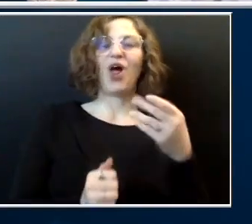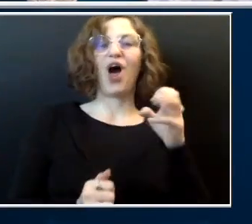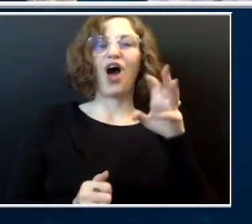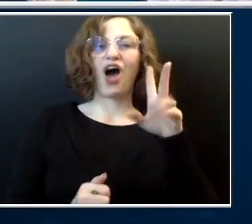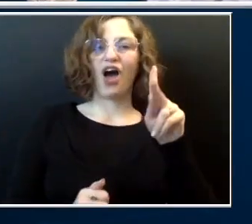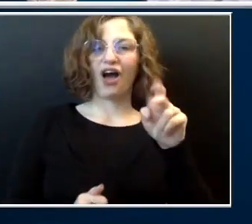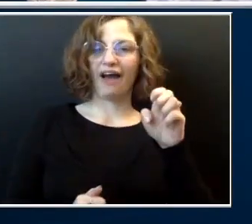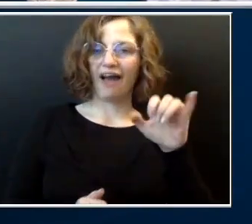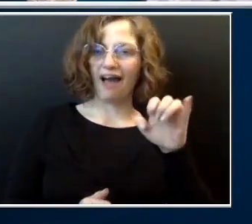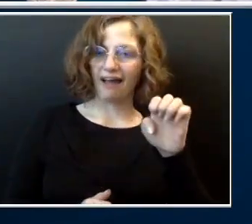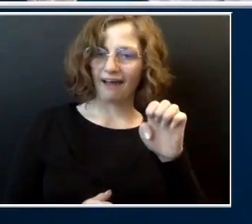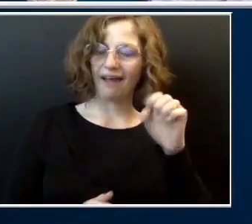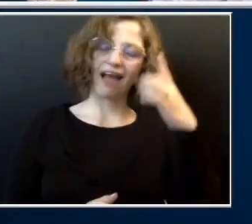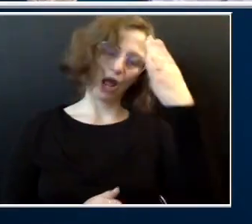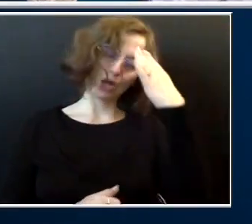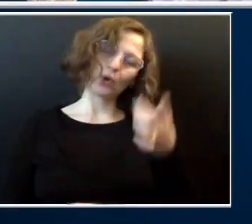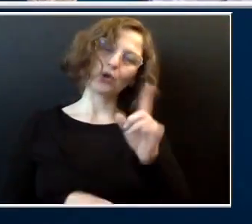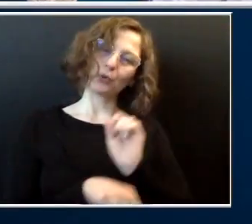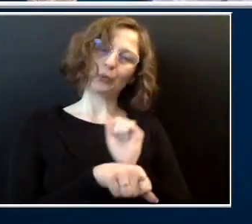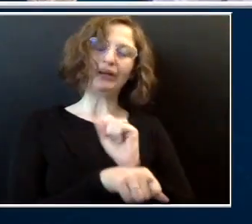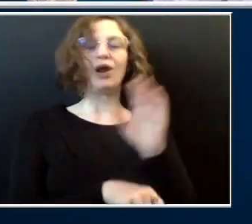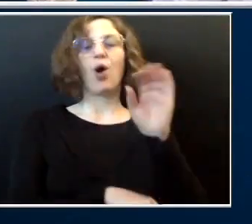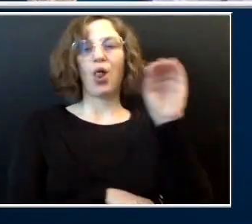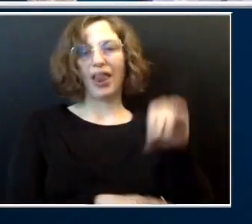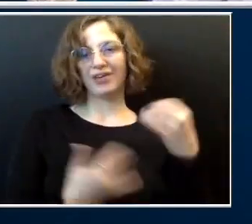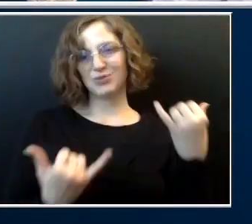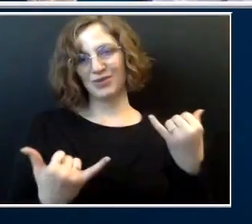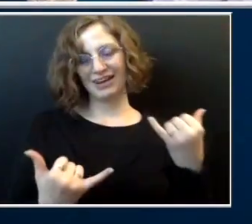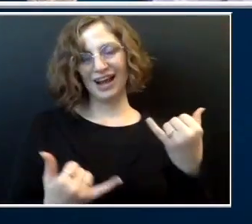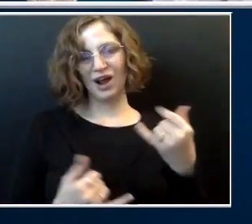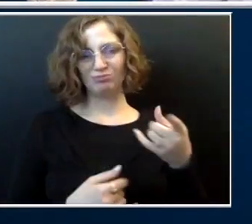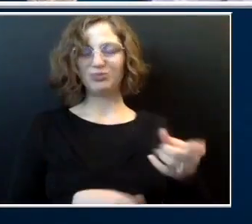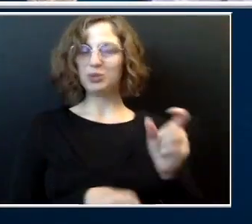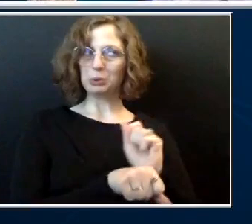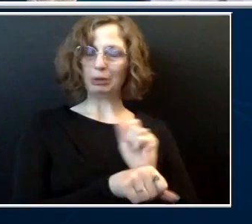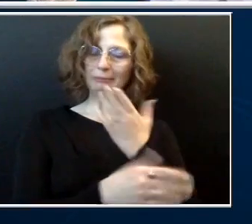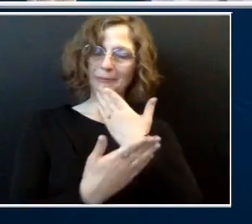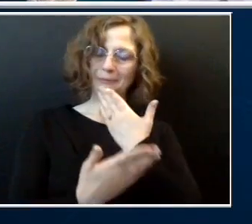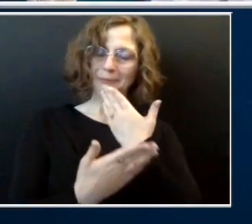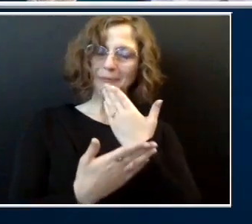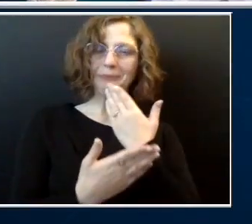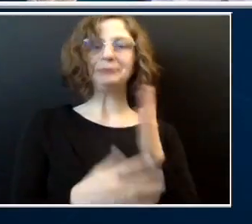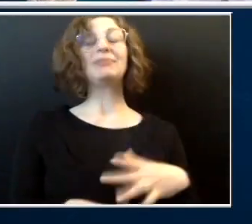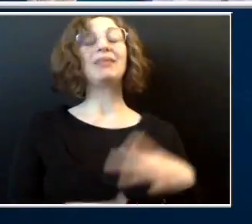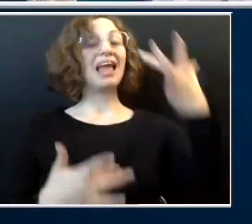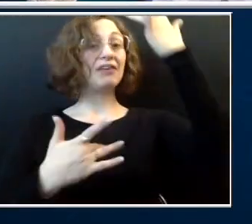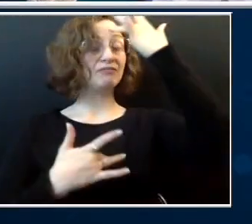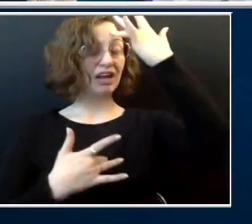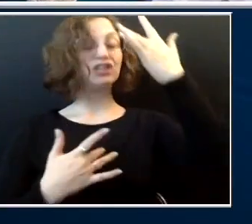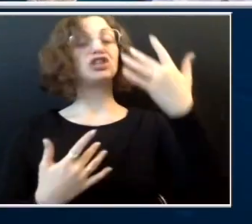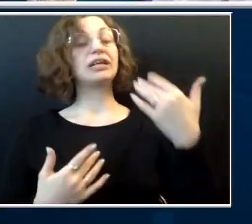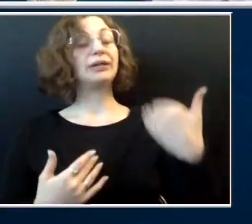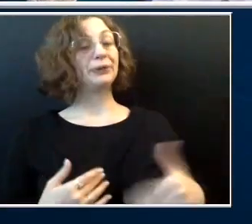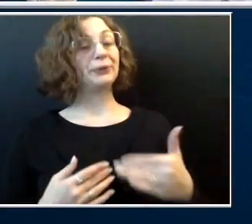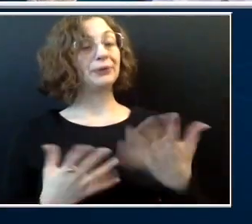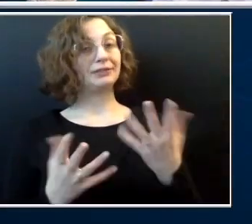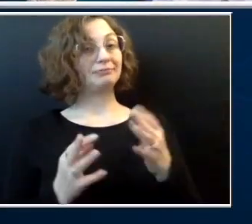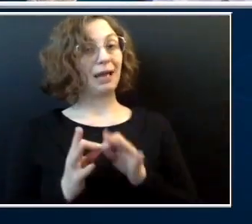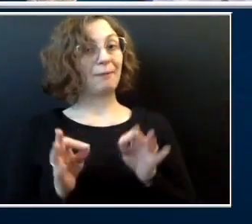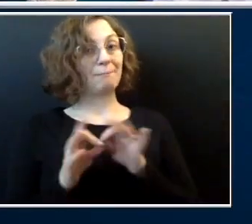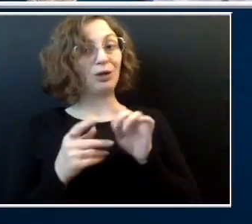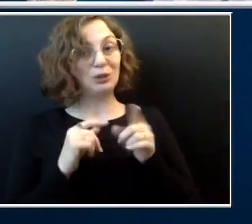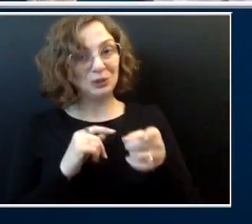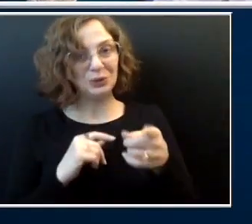doing good work. This infectious disease thing is pretty near and dear to your heart. I'll probably reach out to you before we get to the COVID part